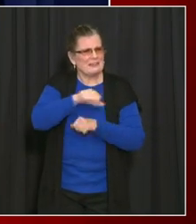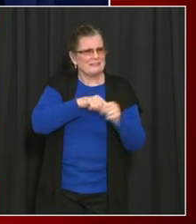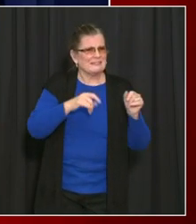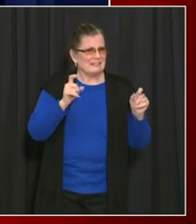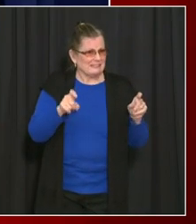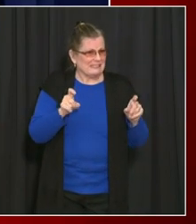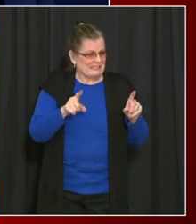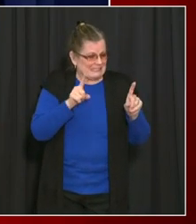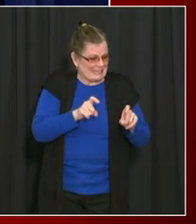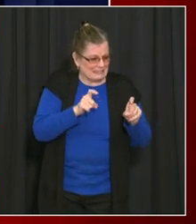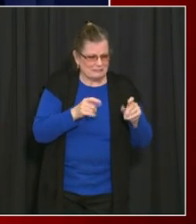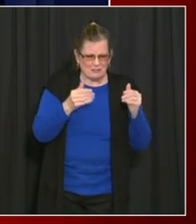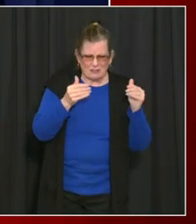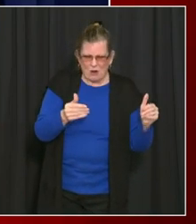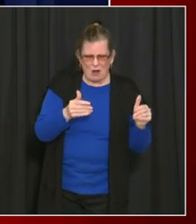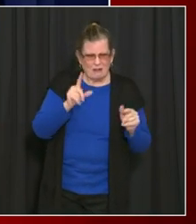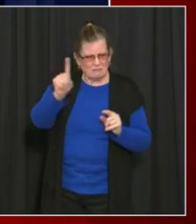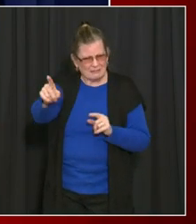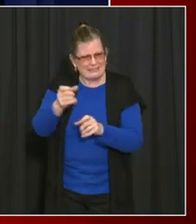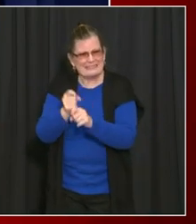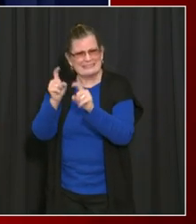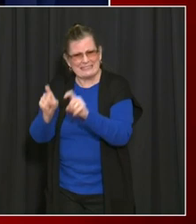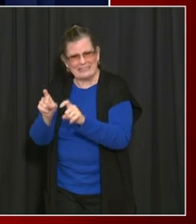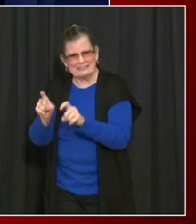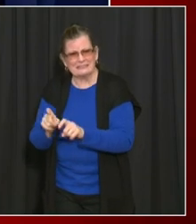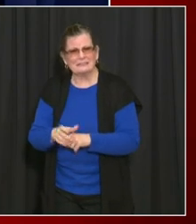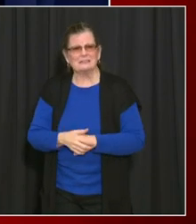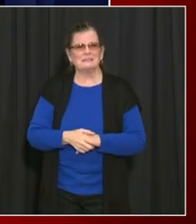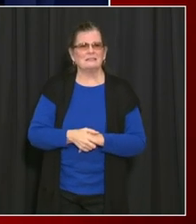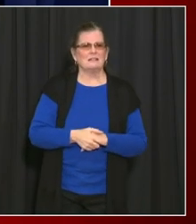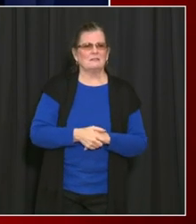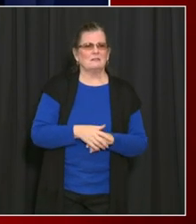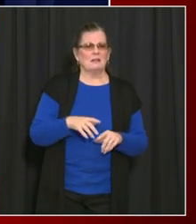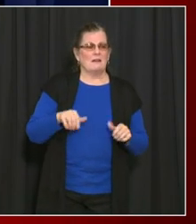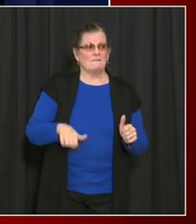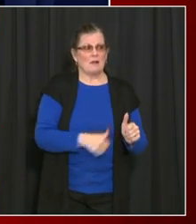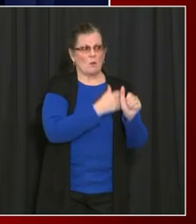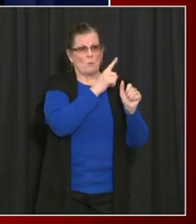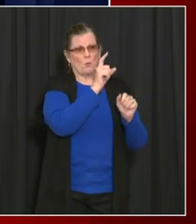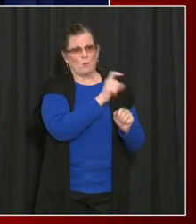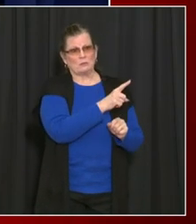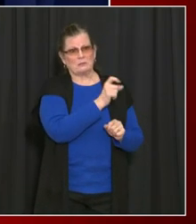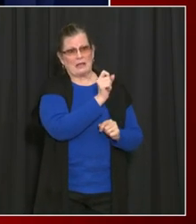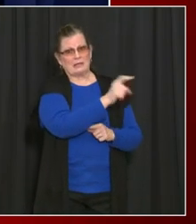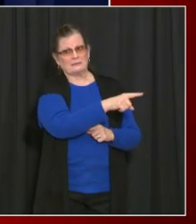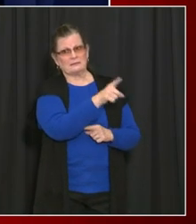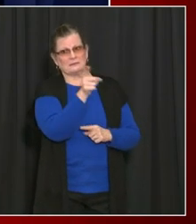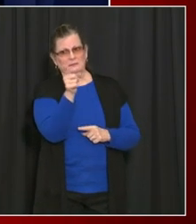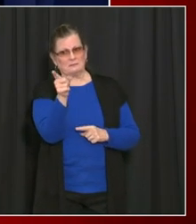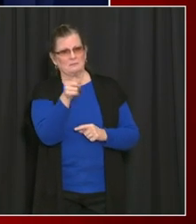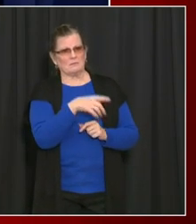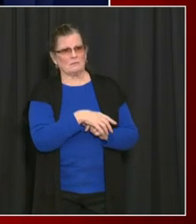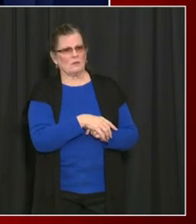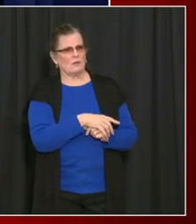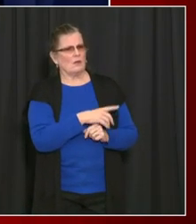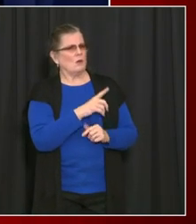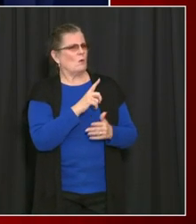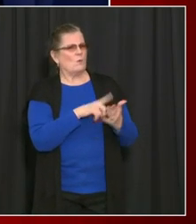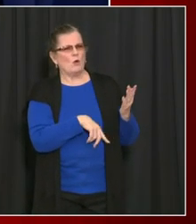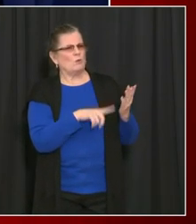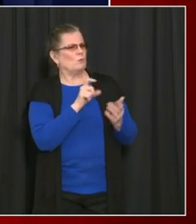need to get tested. And just a quick follow-up for folks who are perhaps questioning